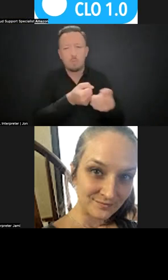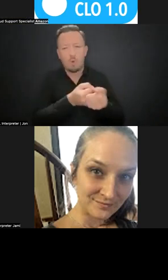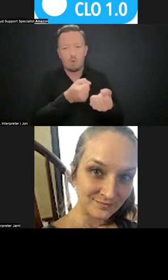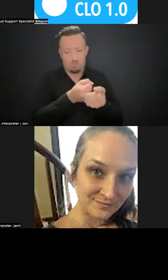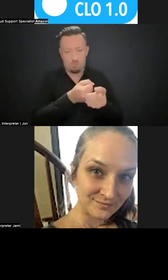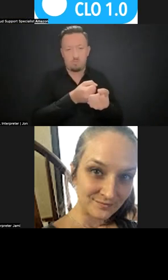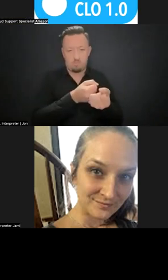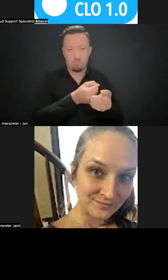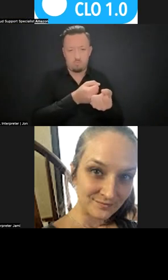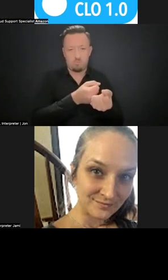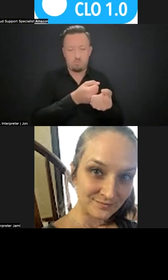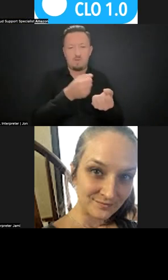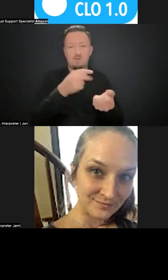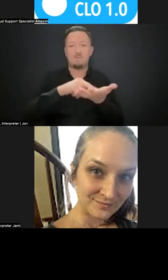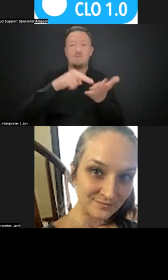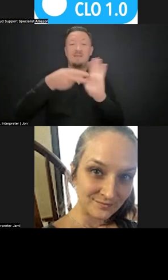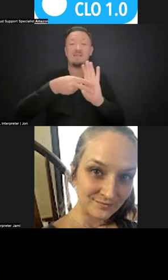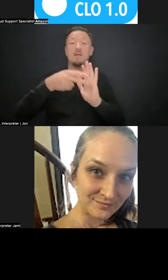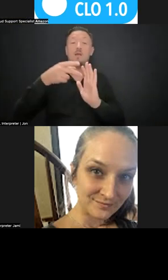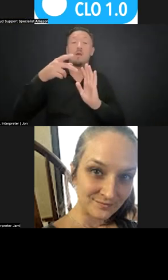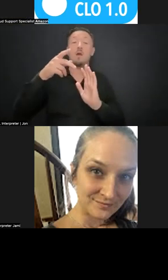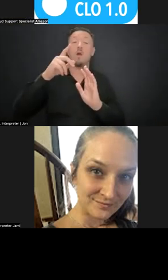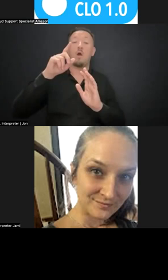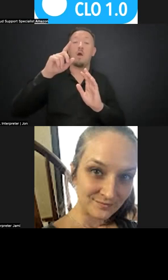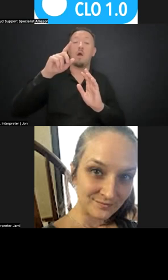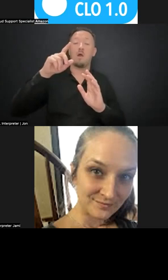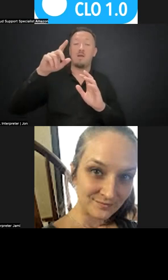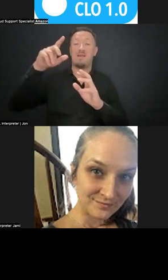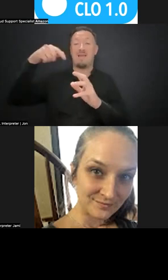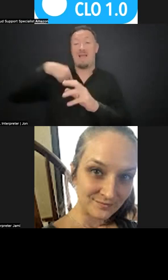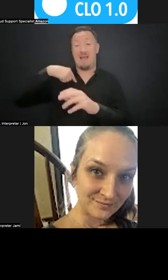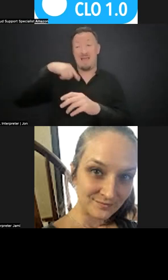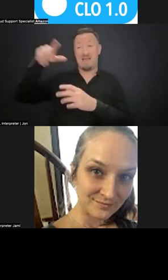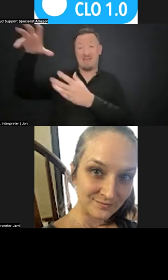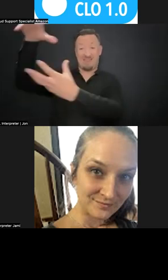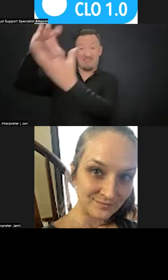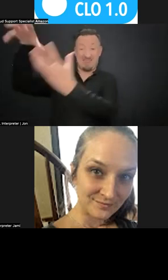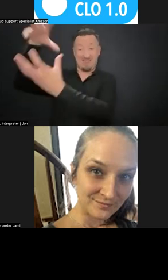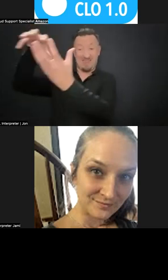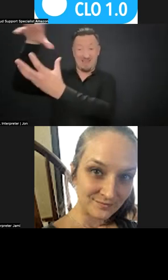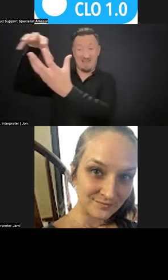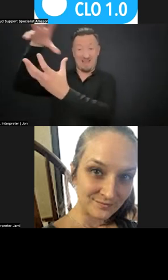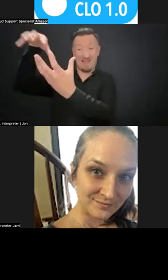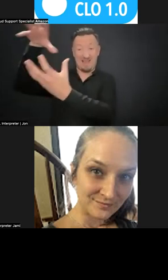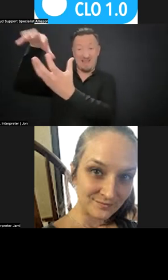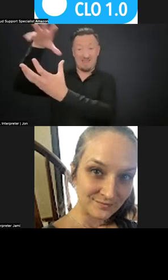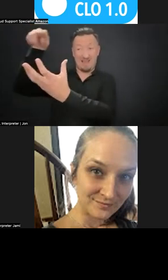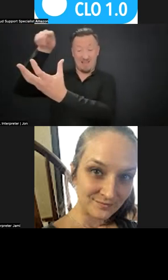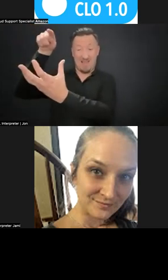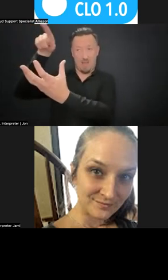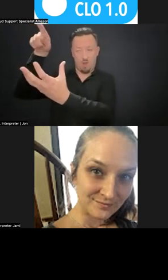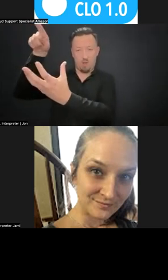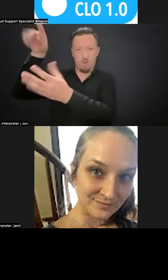So what, you'll just spin a server, but the actual server guarantee, the hardware,